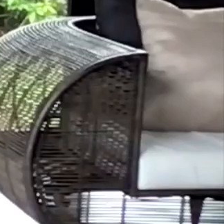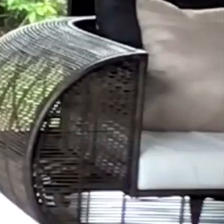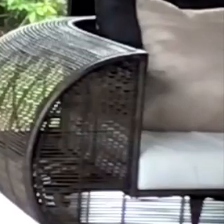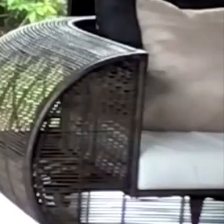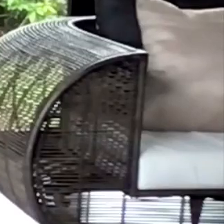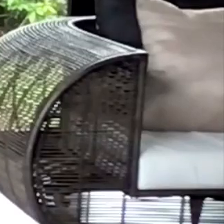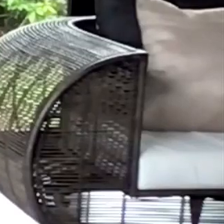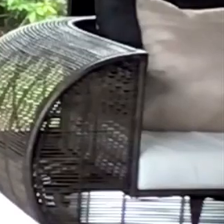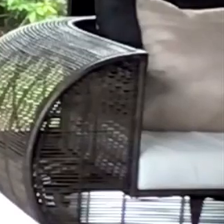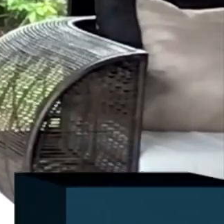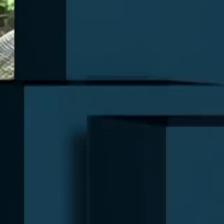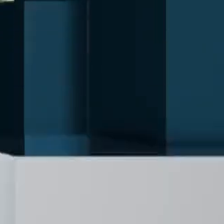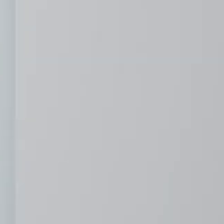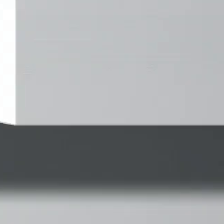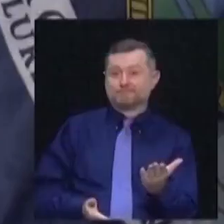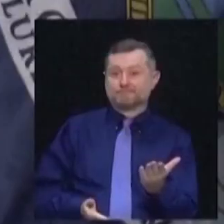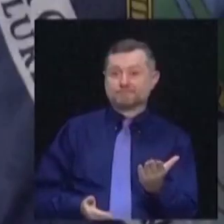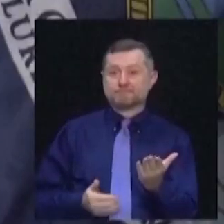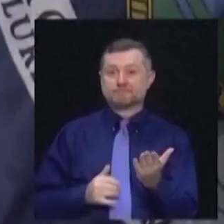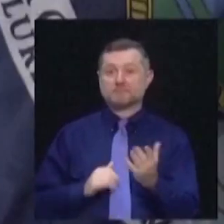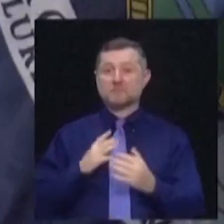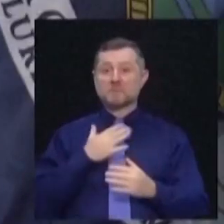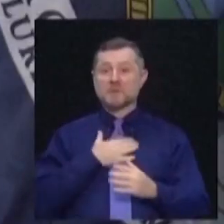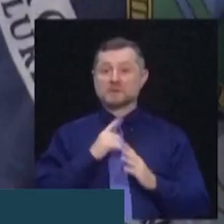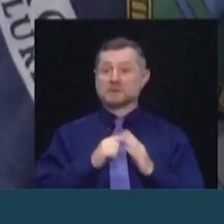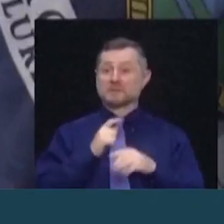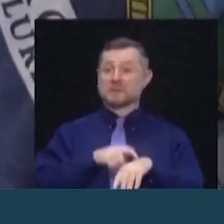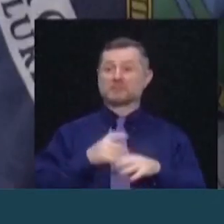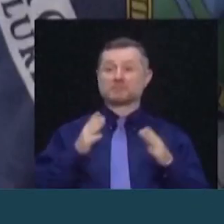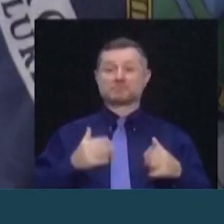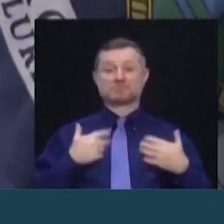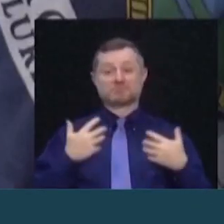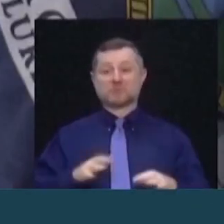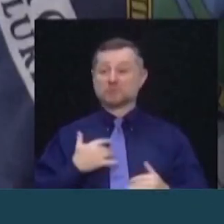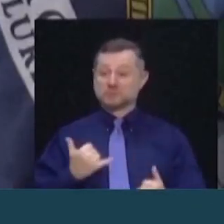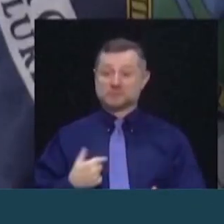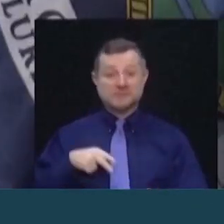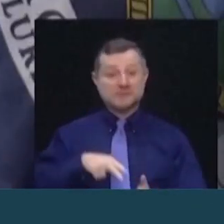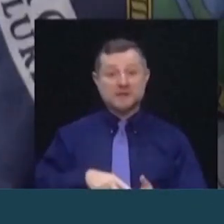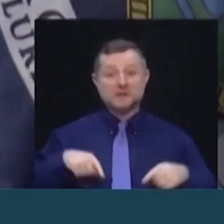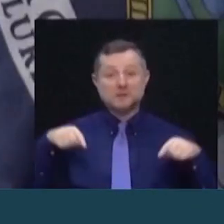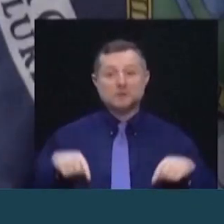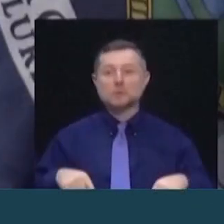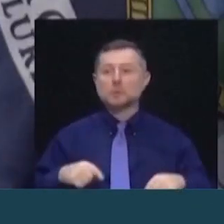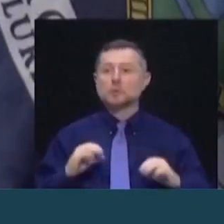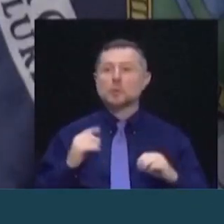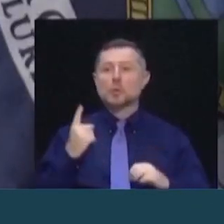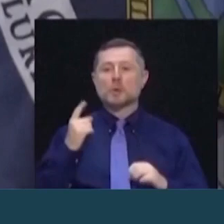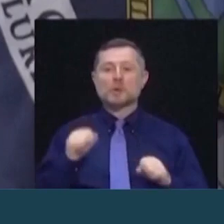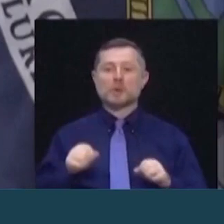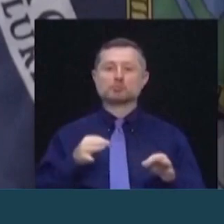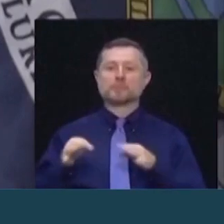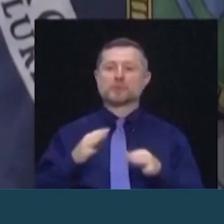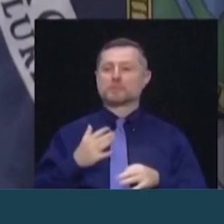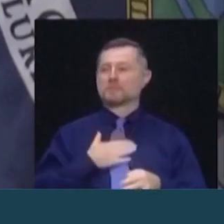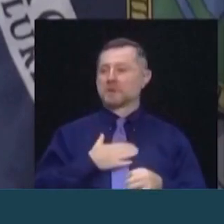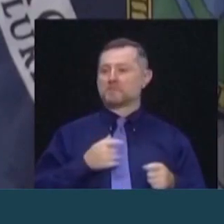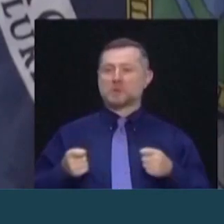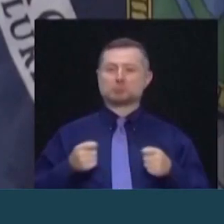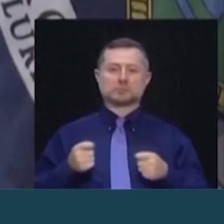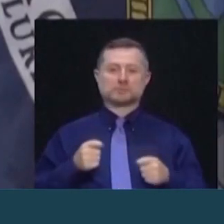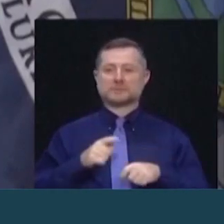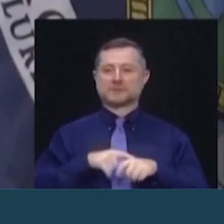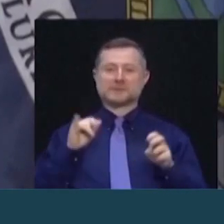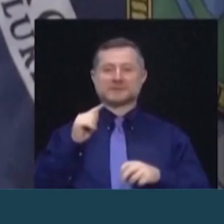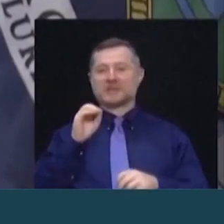have this report. No one will ever describe my administration as a toxic work environment. New York Lieutenant Governor